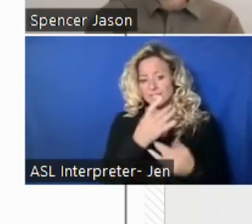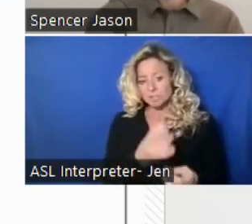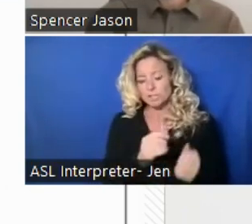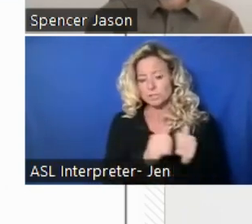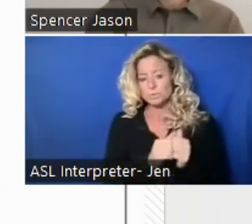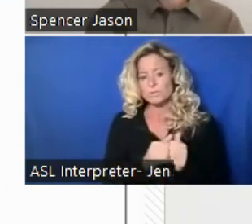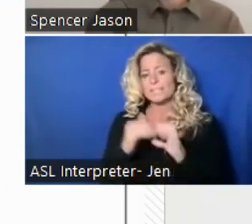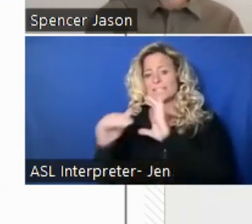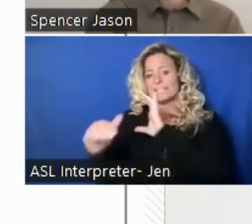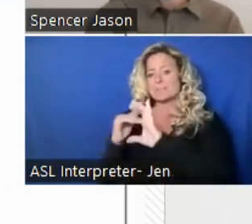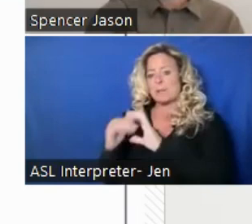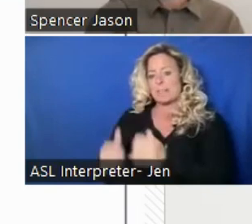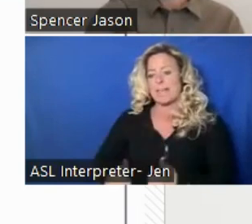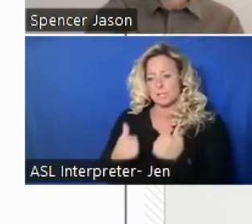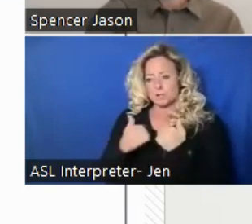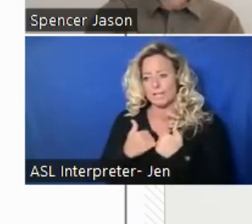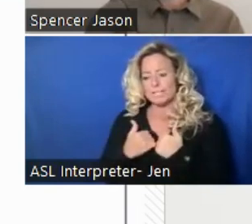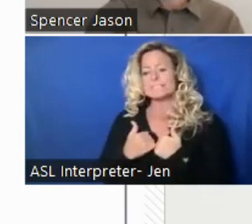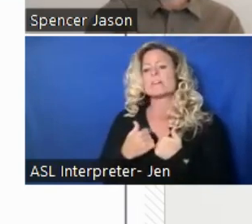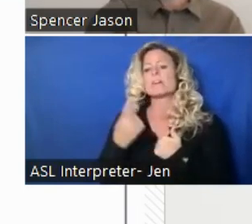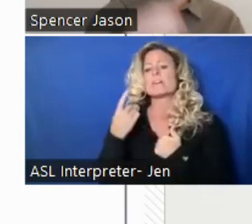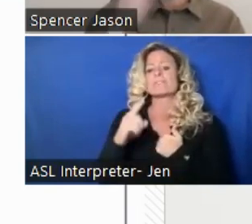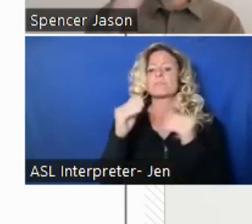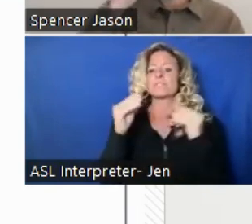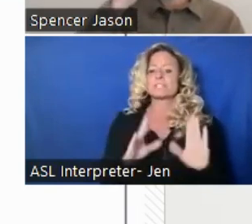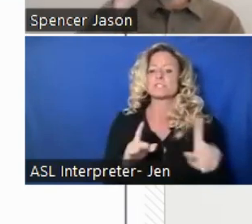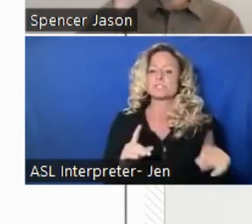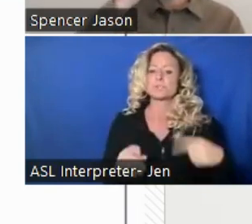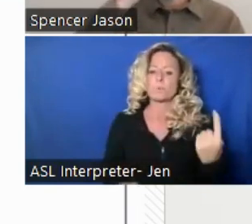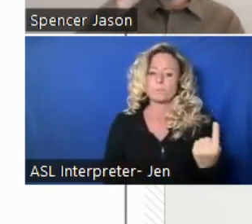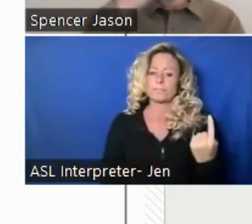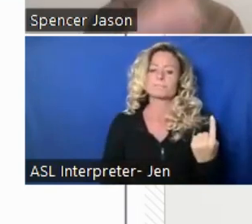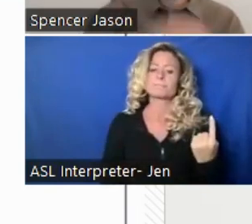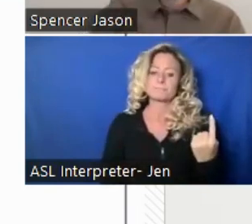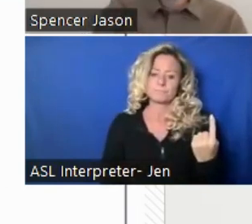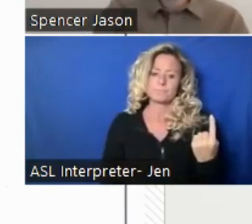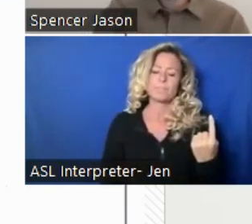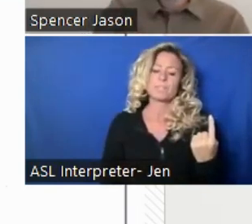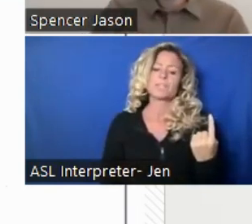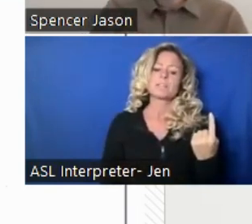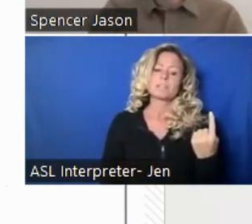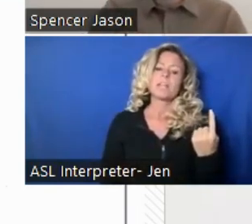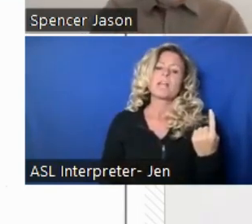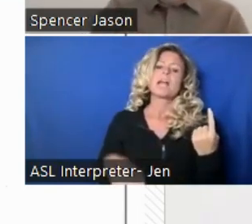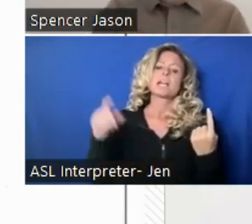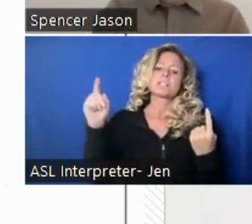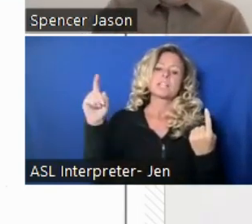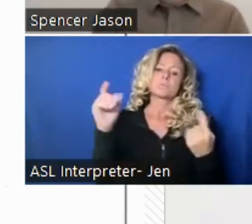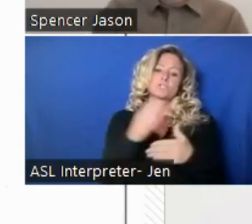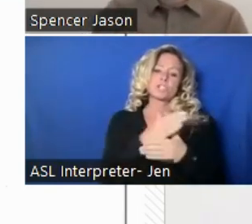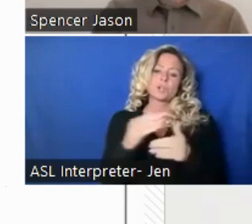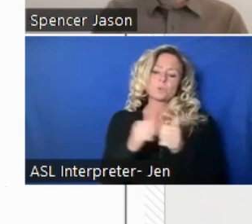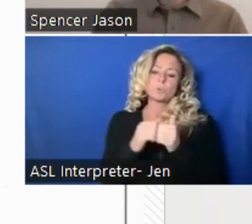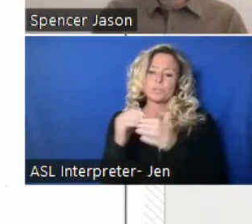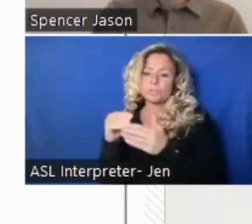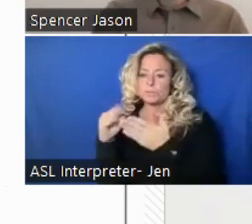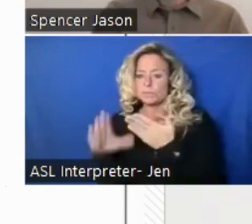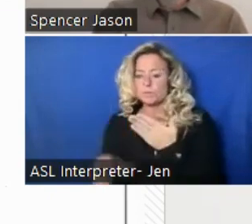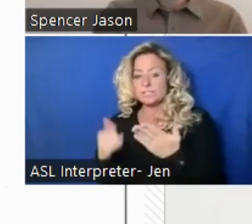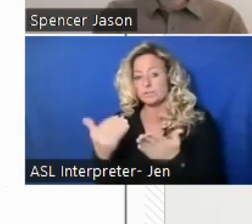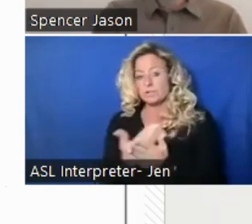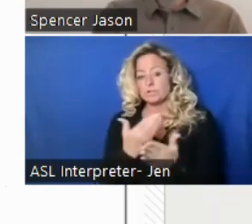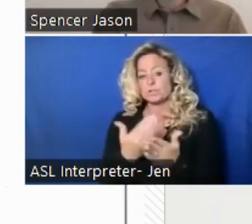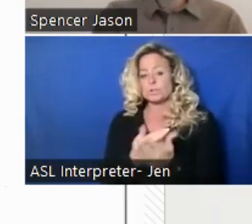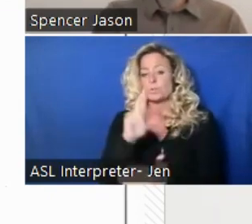your email address. This is for the teachers here, and they'll share it down to the students. Interested in your email. And then if you're new to the